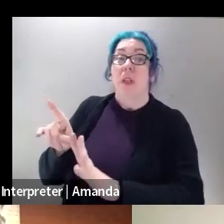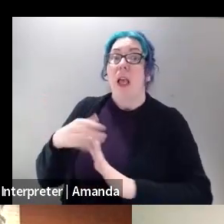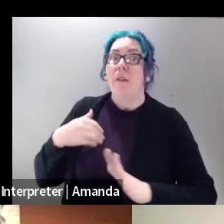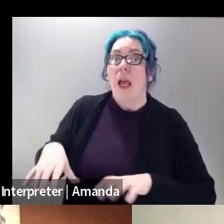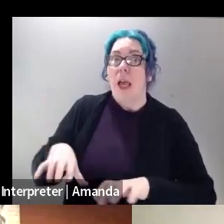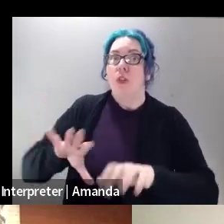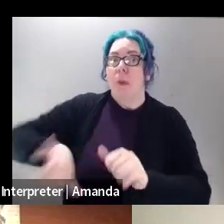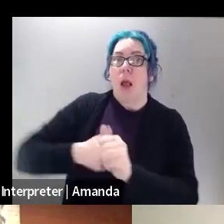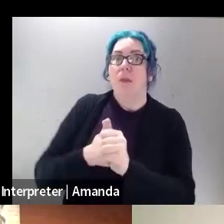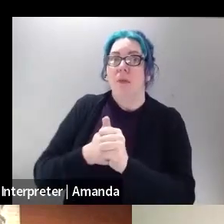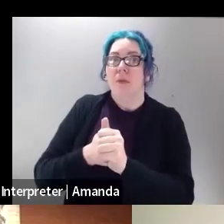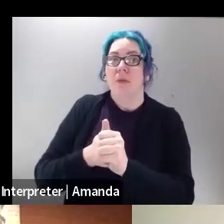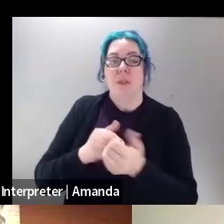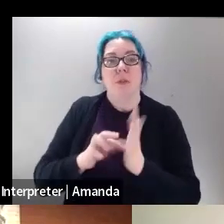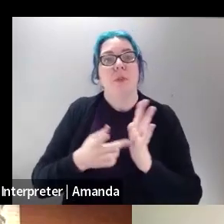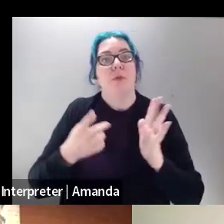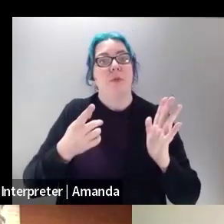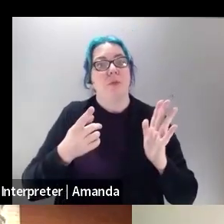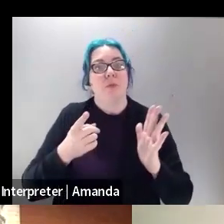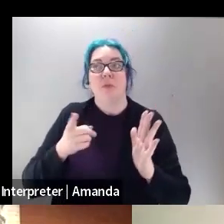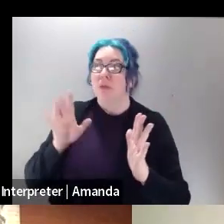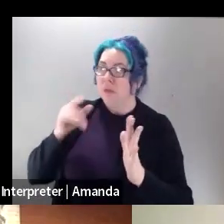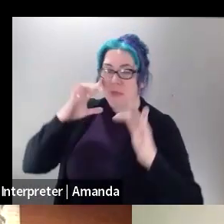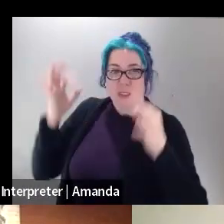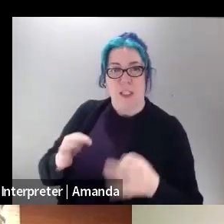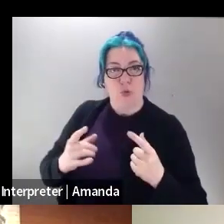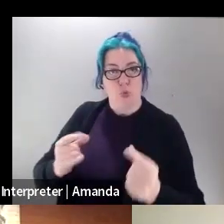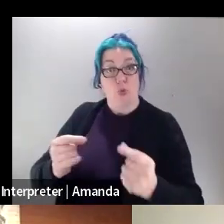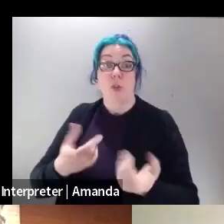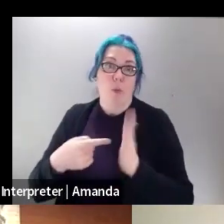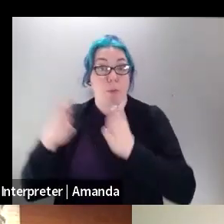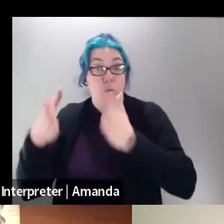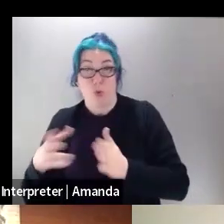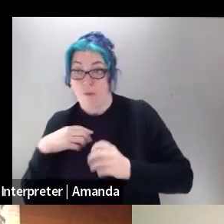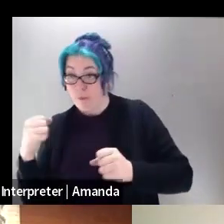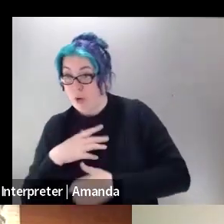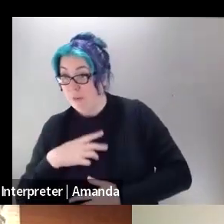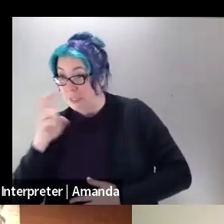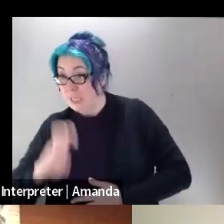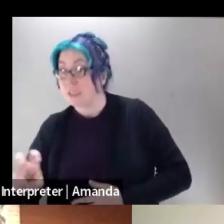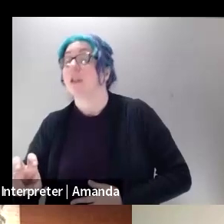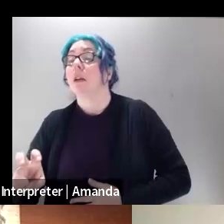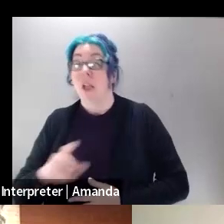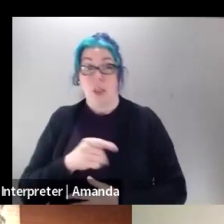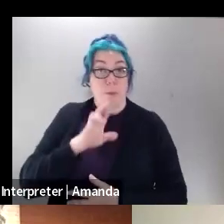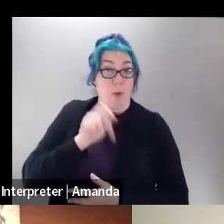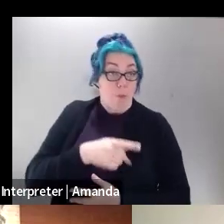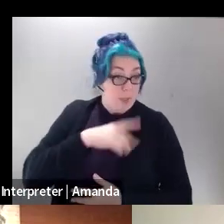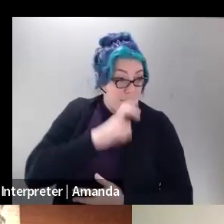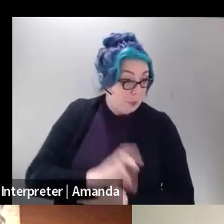going to, that's when it starts to be robust, as Jenna uses that